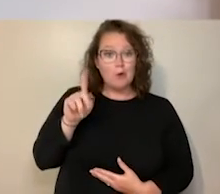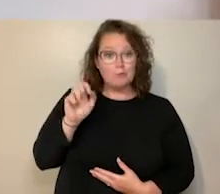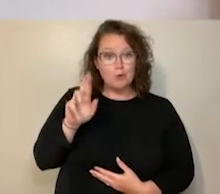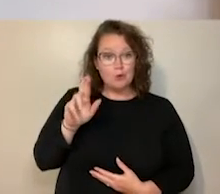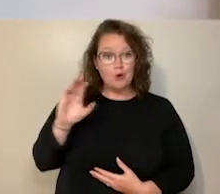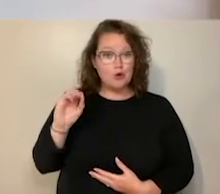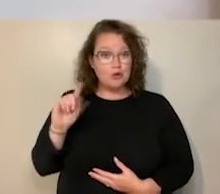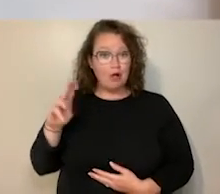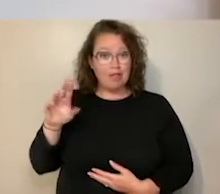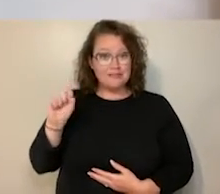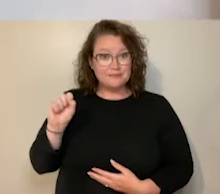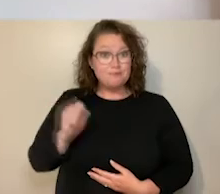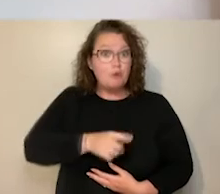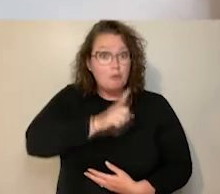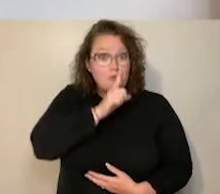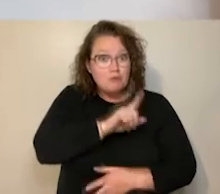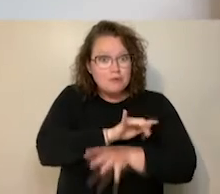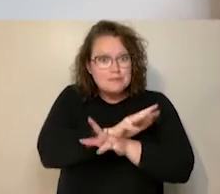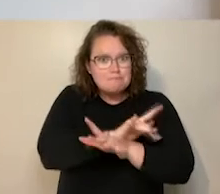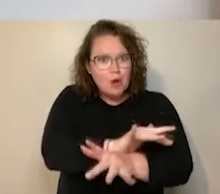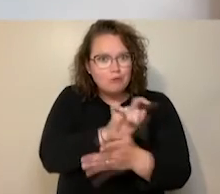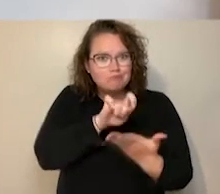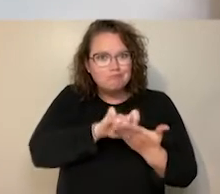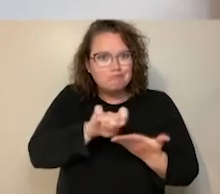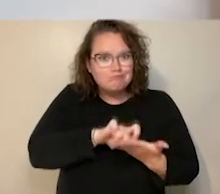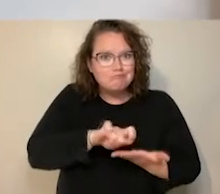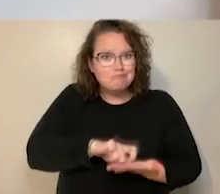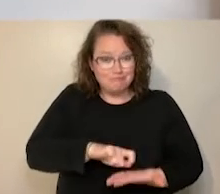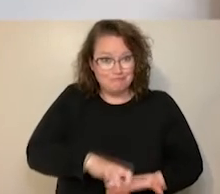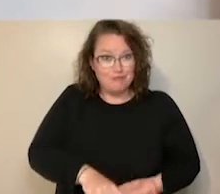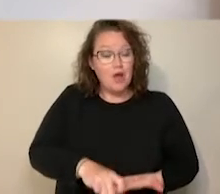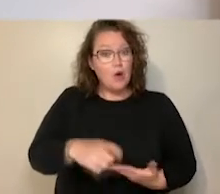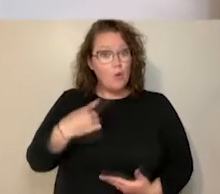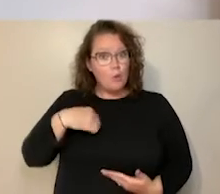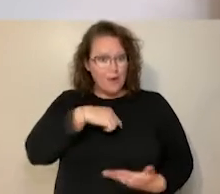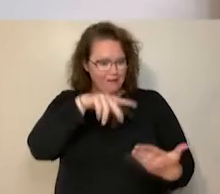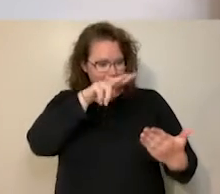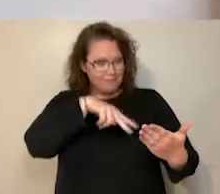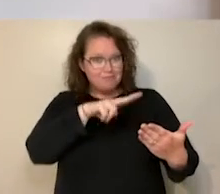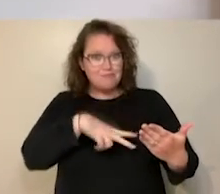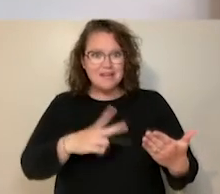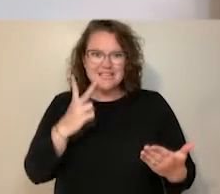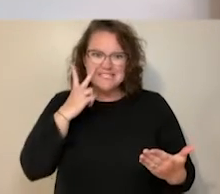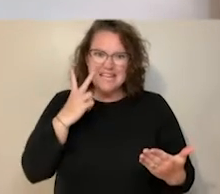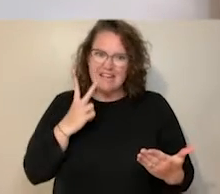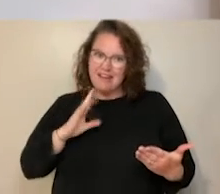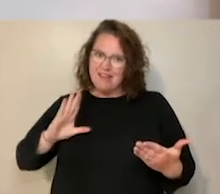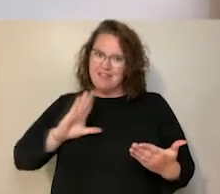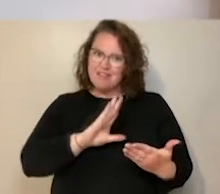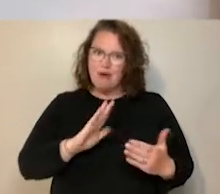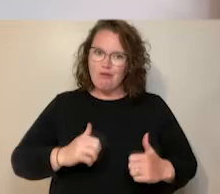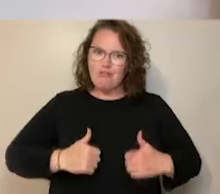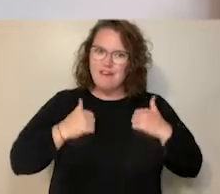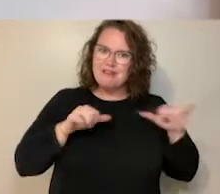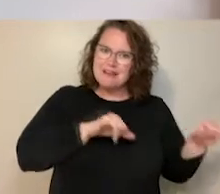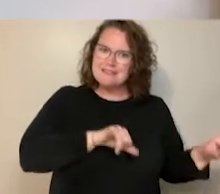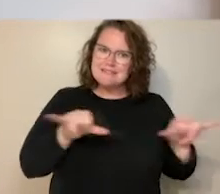actual spider. And this spider does a whole lot of things the same way we do. He goes to school, he goes to the